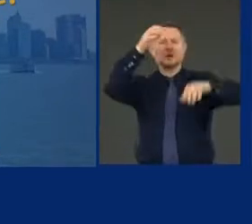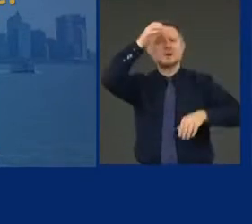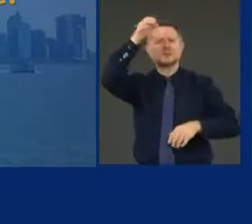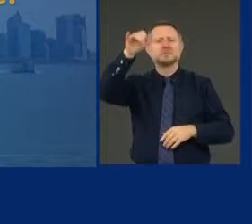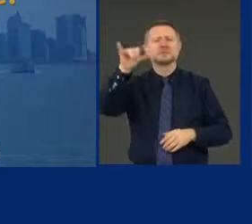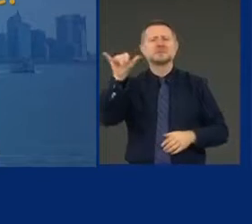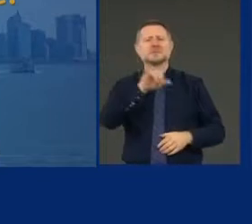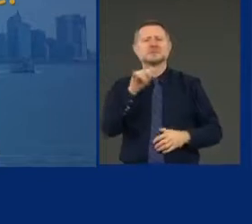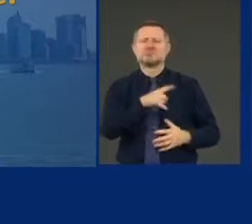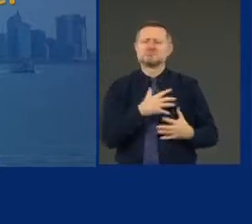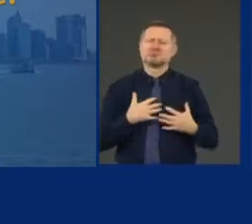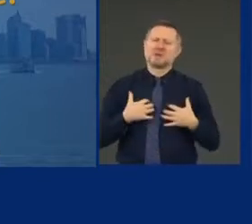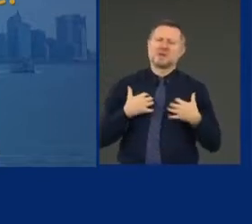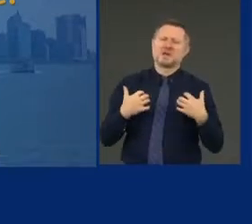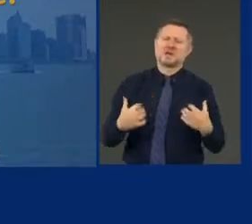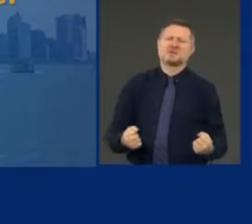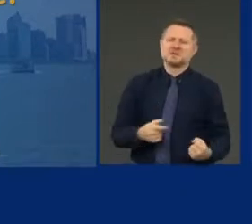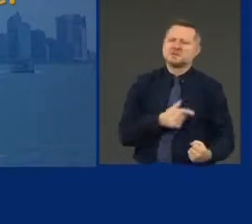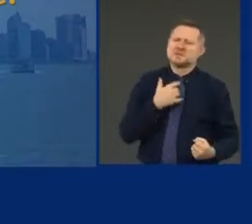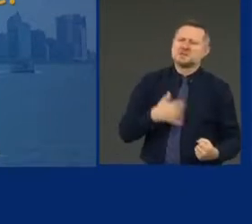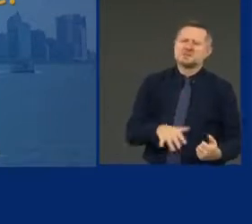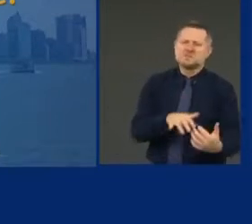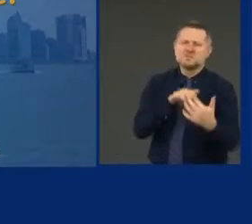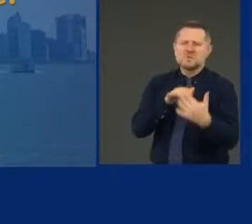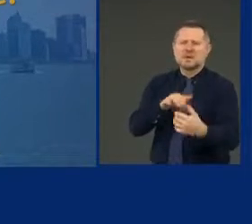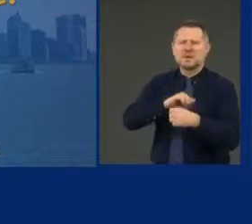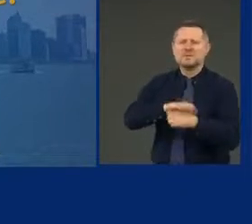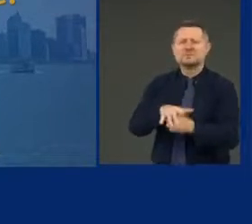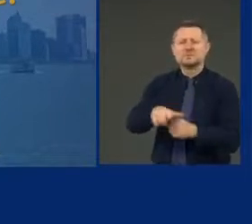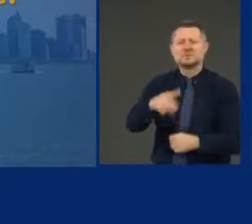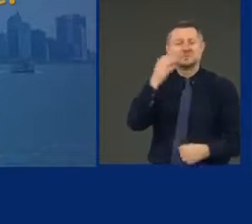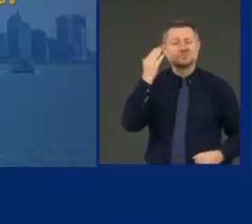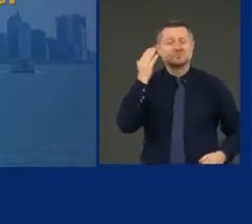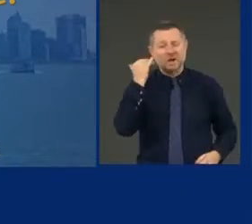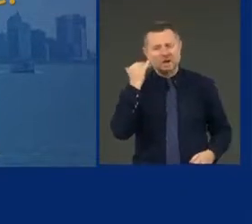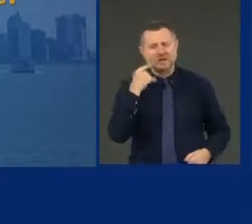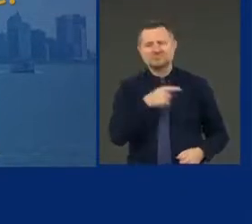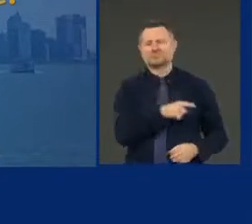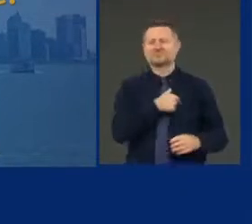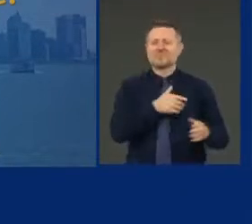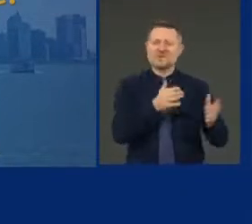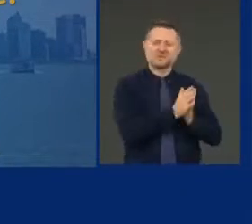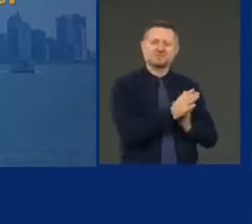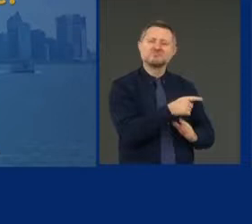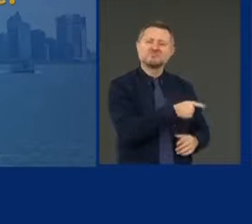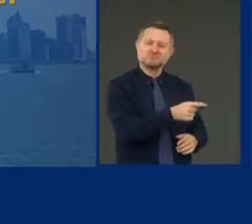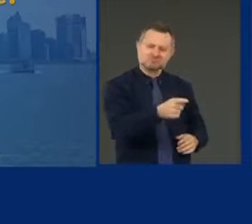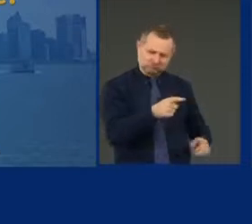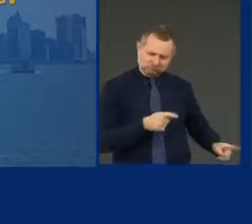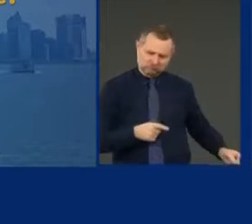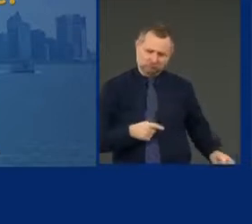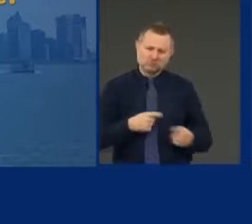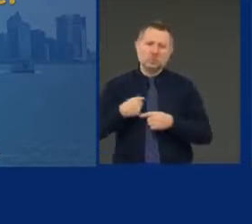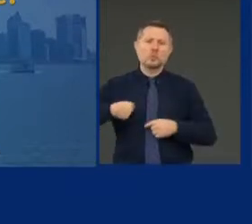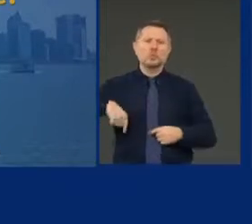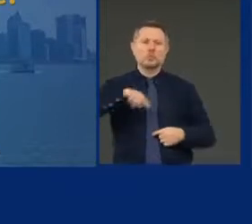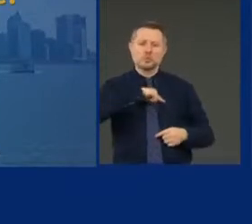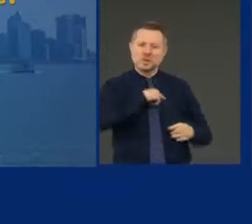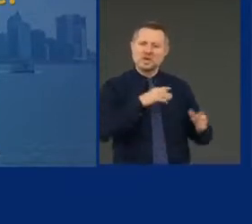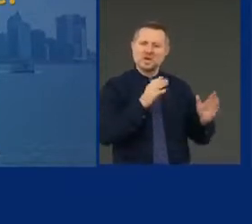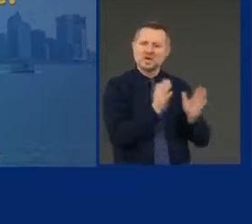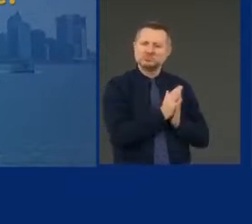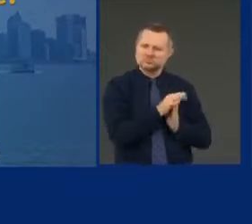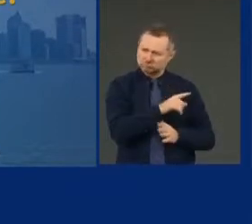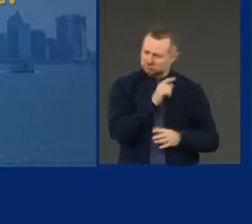courage. And they did it only because we asked, not because they were getting paid more money or they were